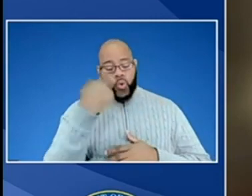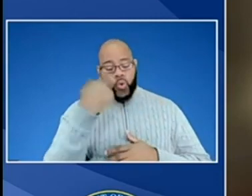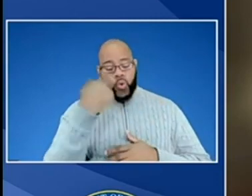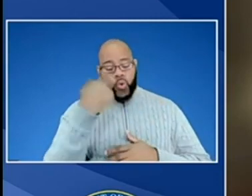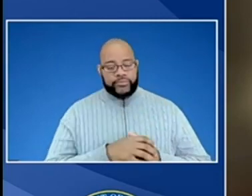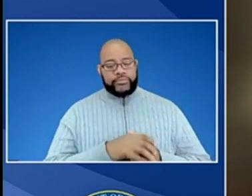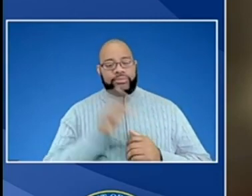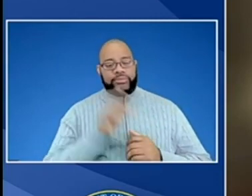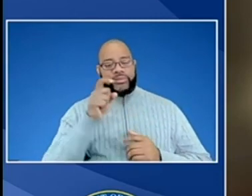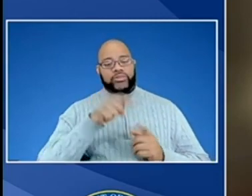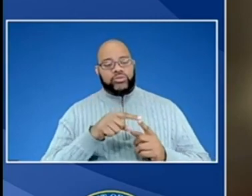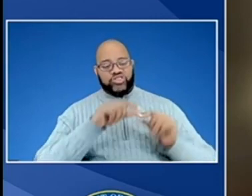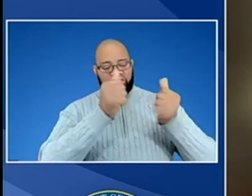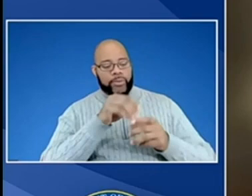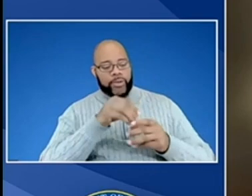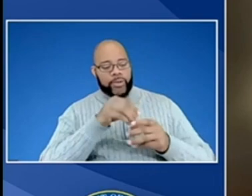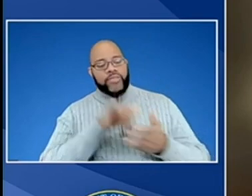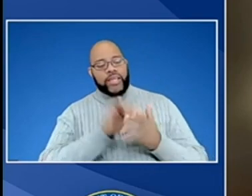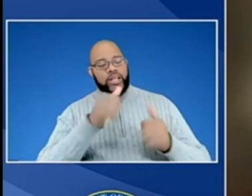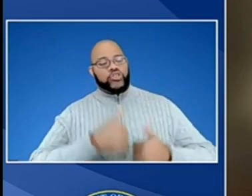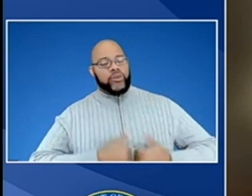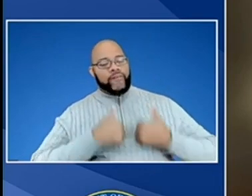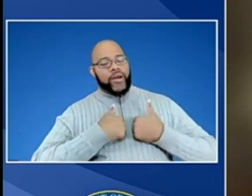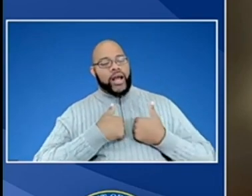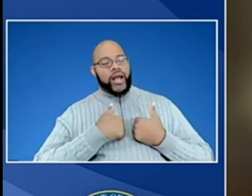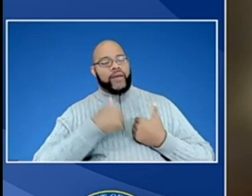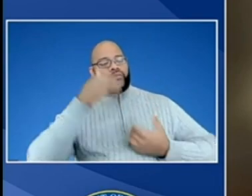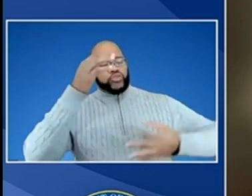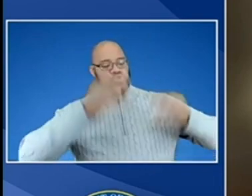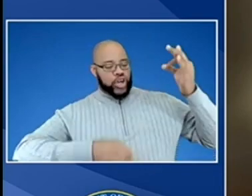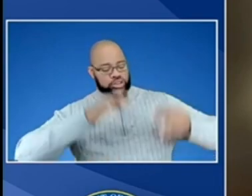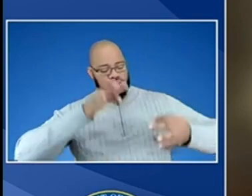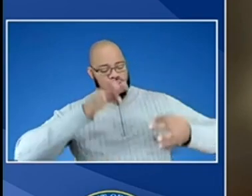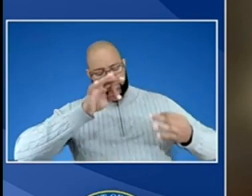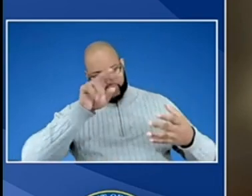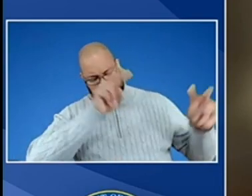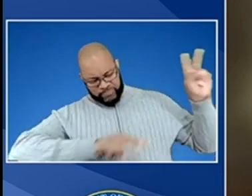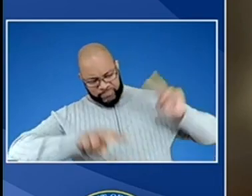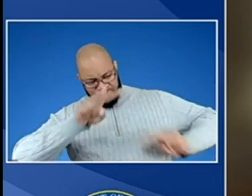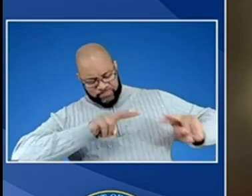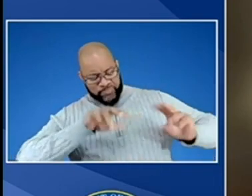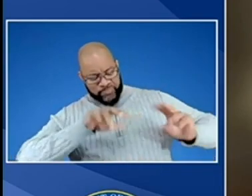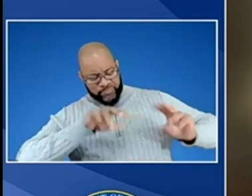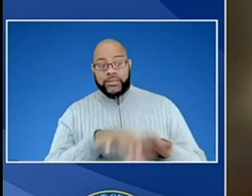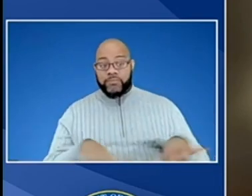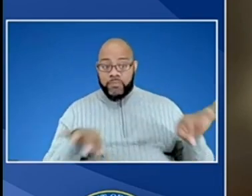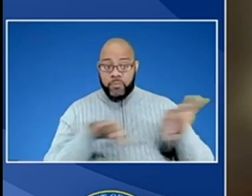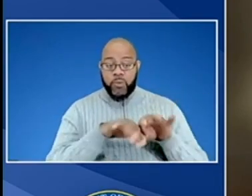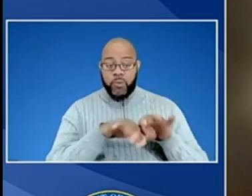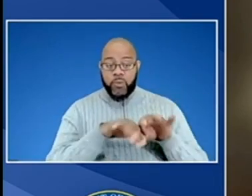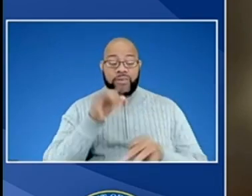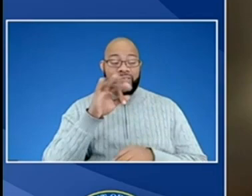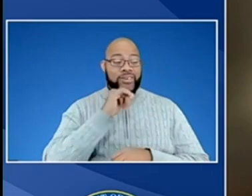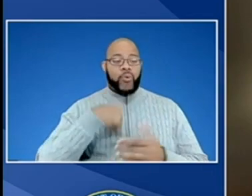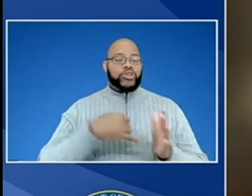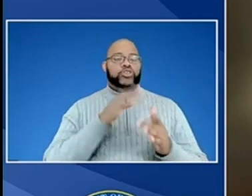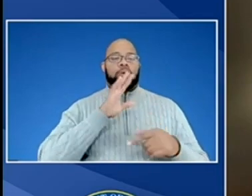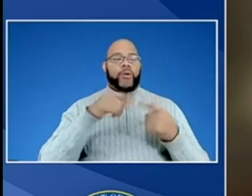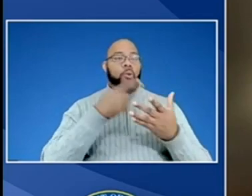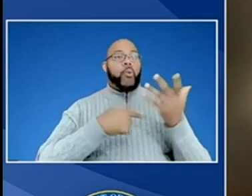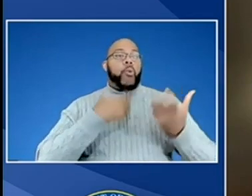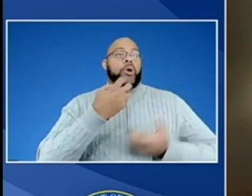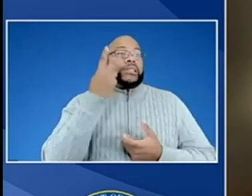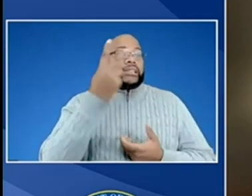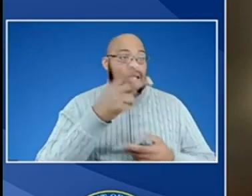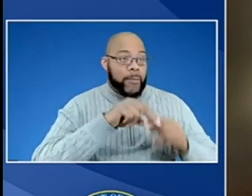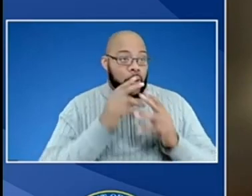to be scoped in such a way that they can survive judicial scrutiny. And that's critical, because otherwise we're just talking about what we'd like to see